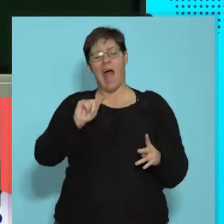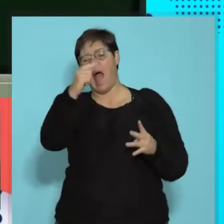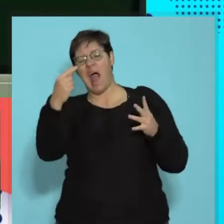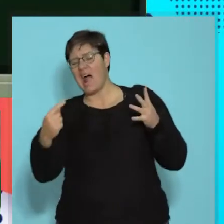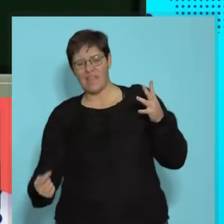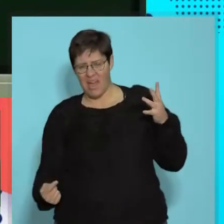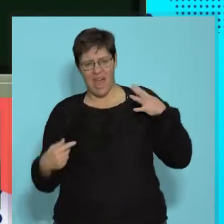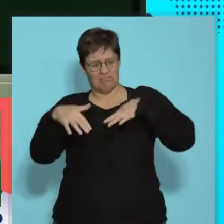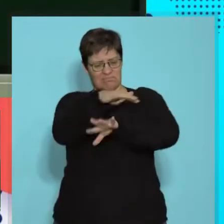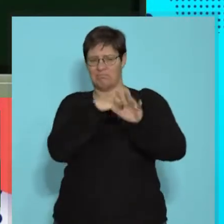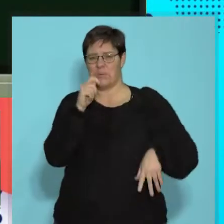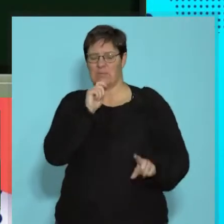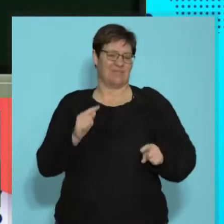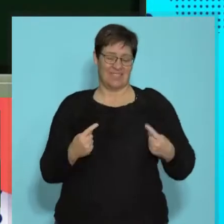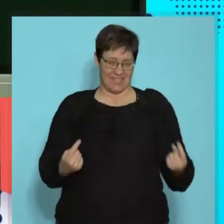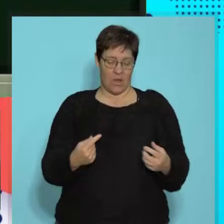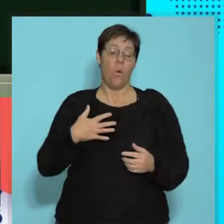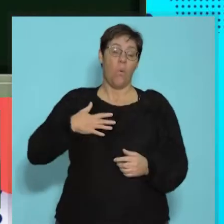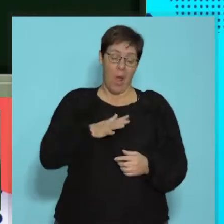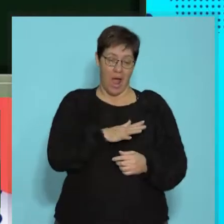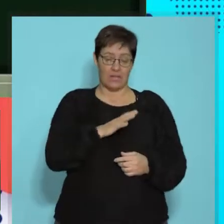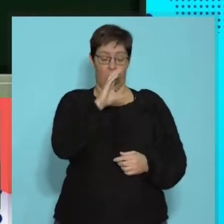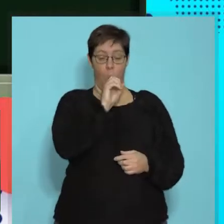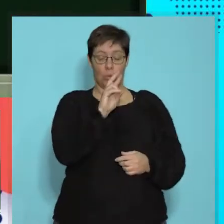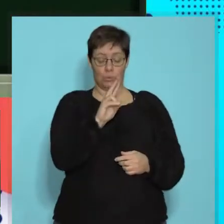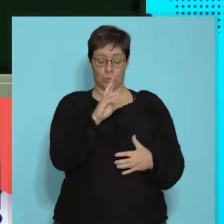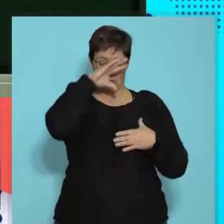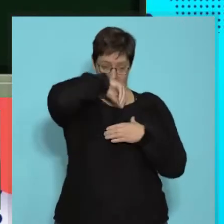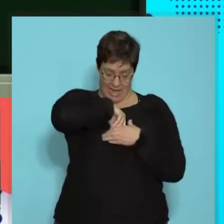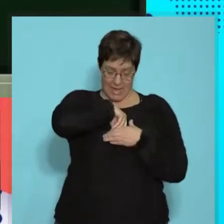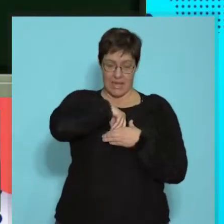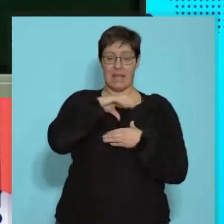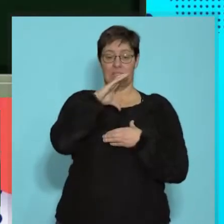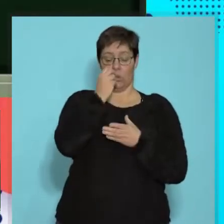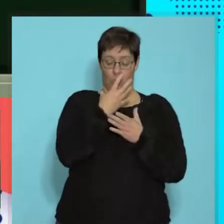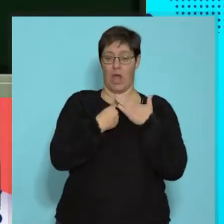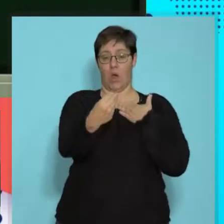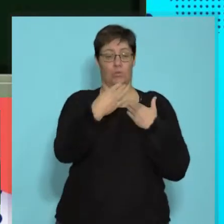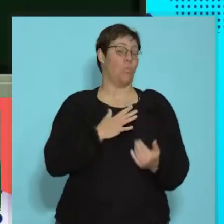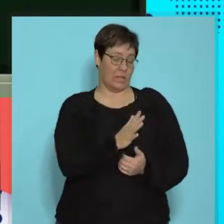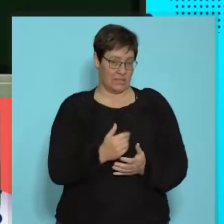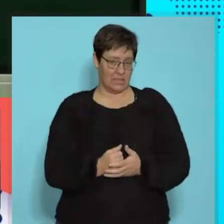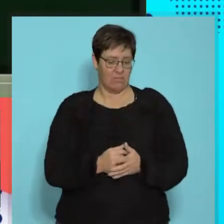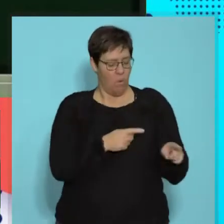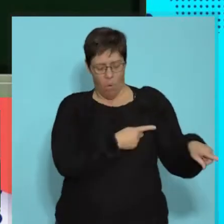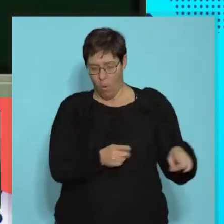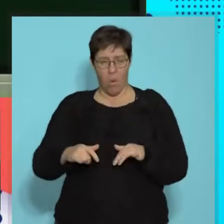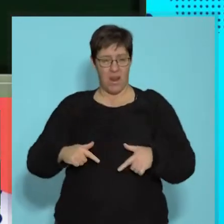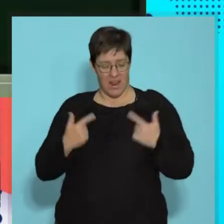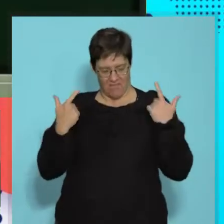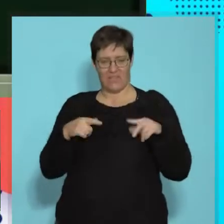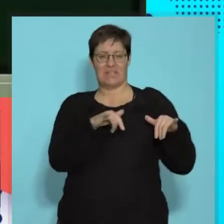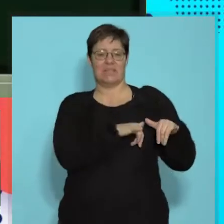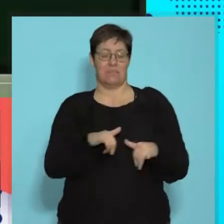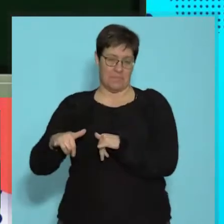in the atmosphere. We want to get oxygen in and we want to get carbon dioxide out. And that's the same for all living organisms. Remember,